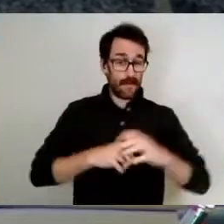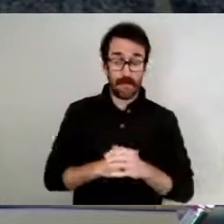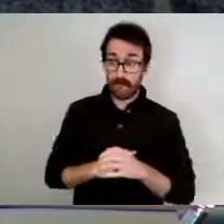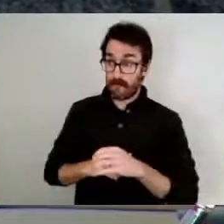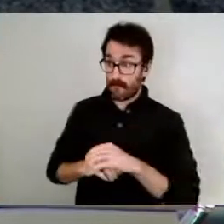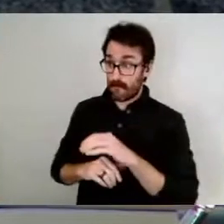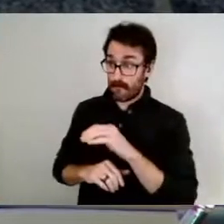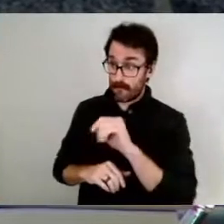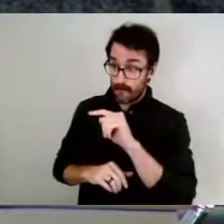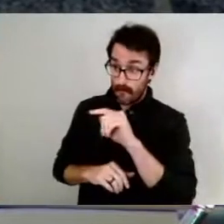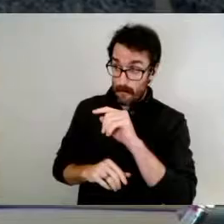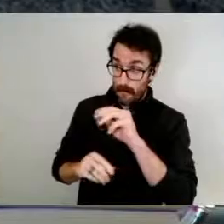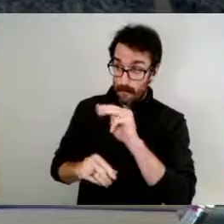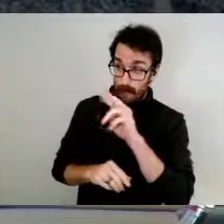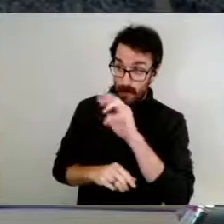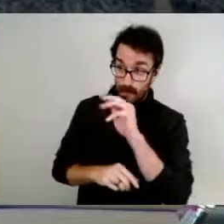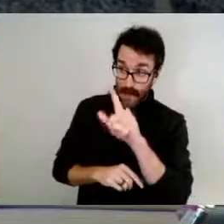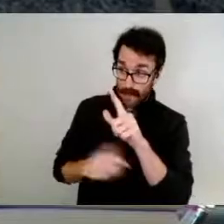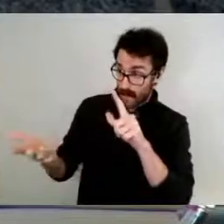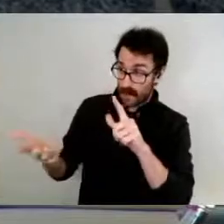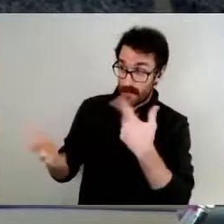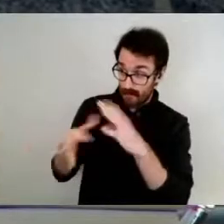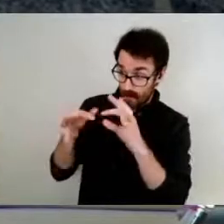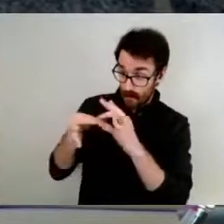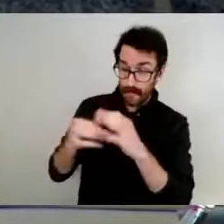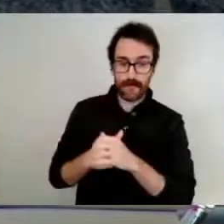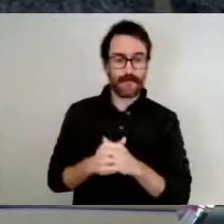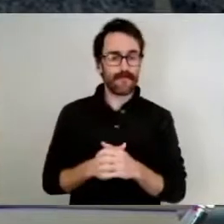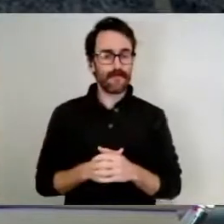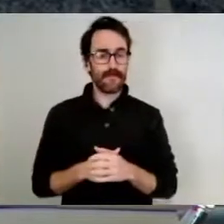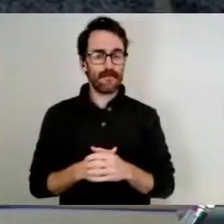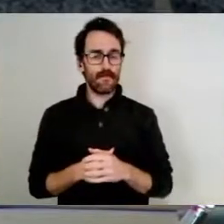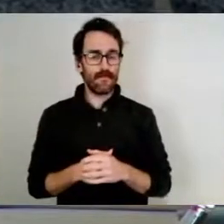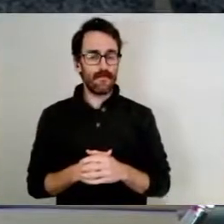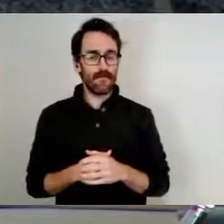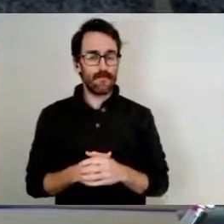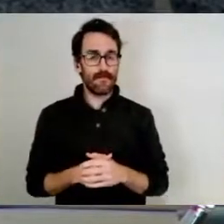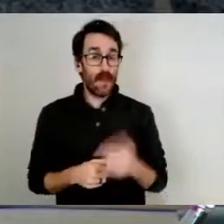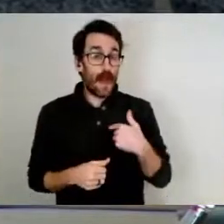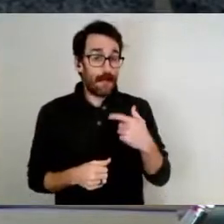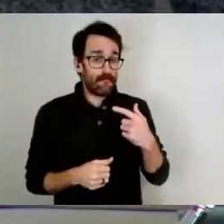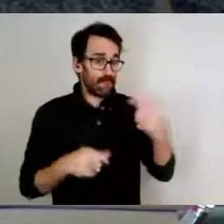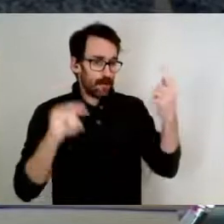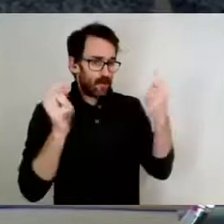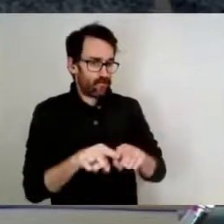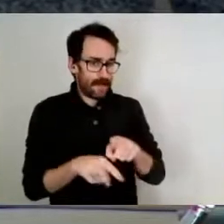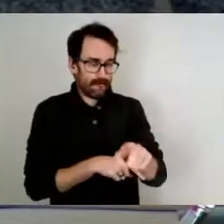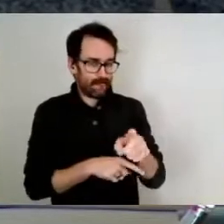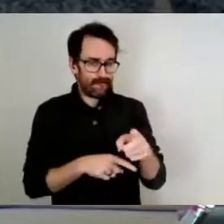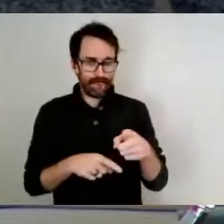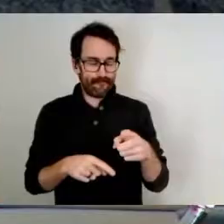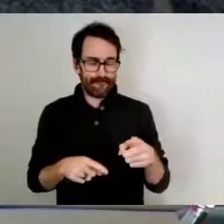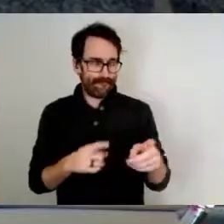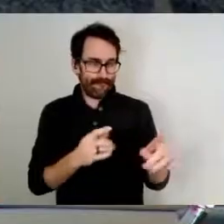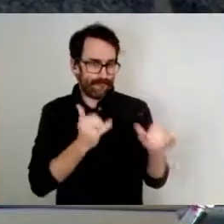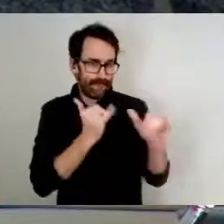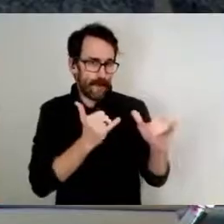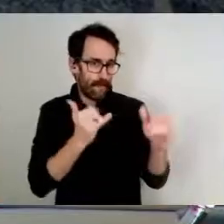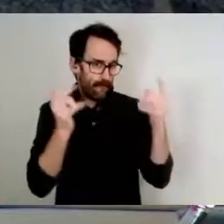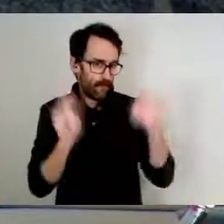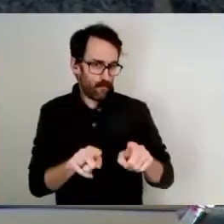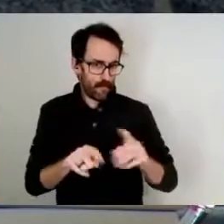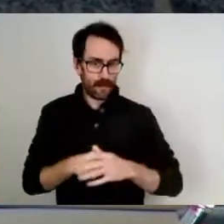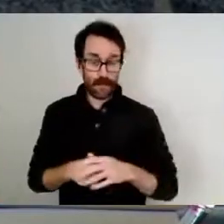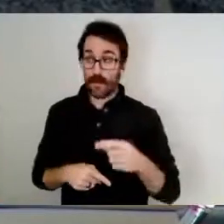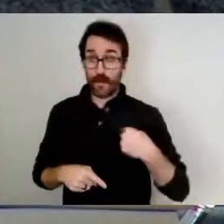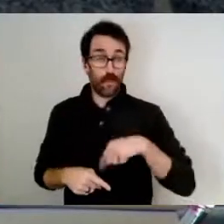fact that two people go in, try to start a fire, and wrap up the door so it'd be very difficult for people to get out, that could have